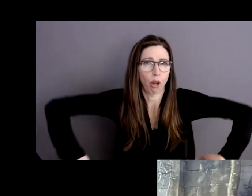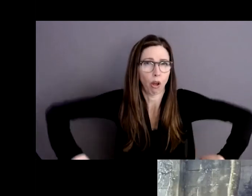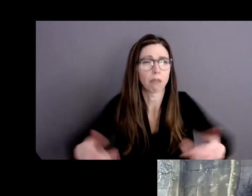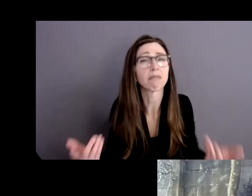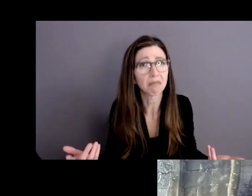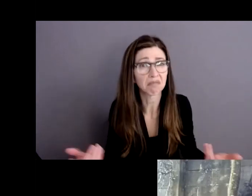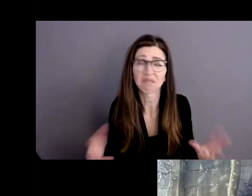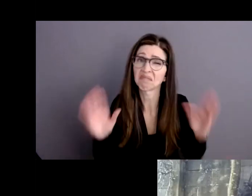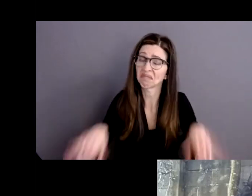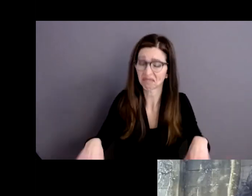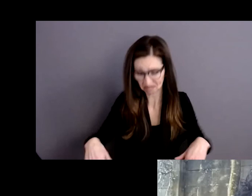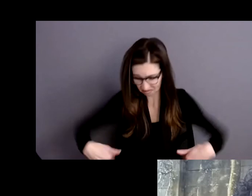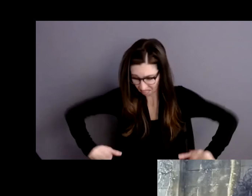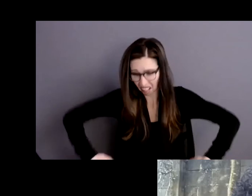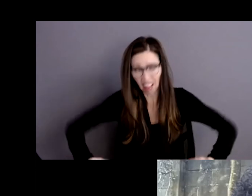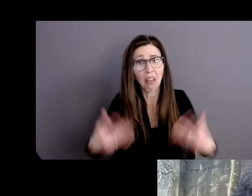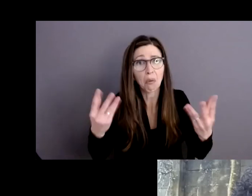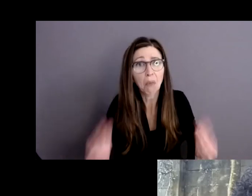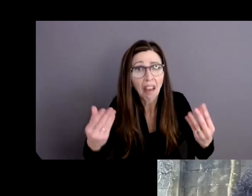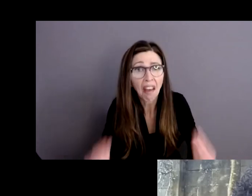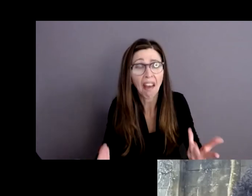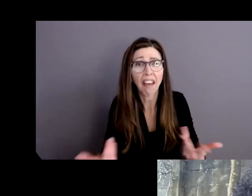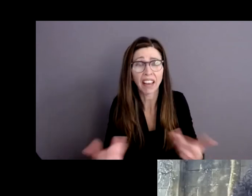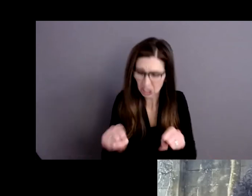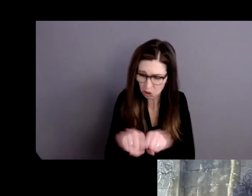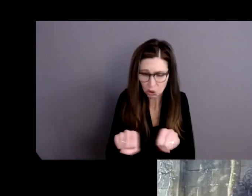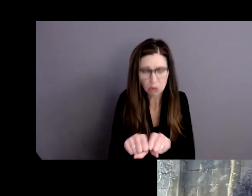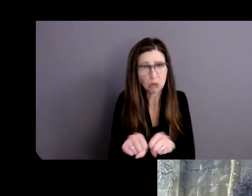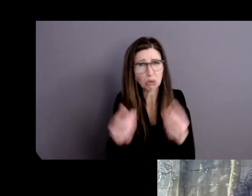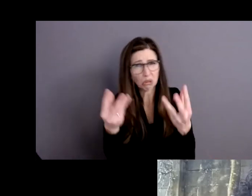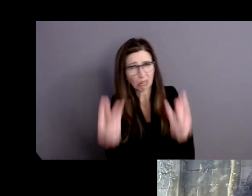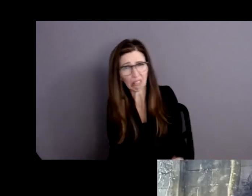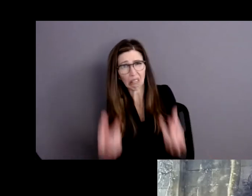Soaked wet pant cuffs, shoes and socks dripping chilly.